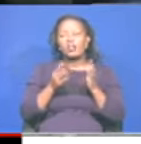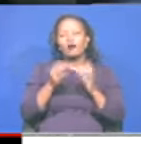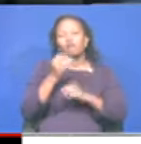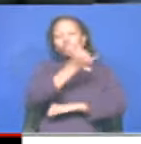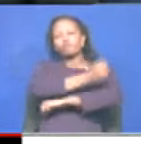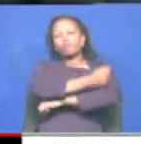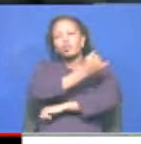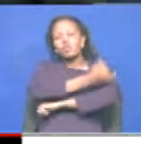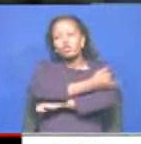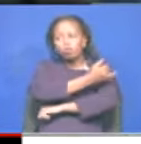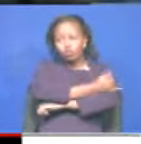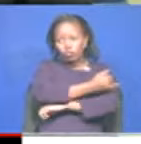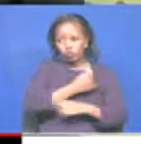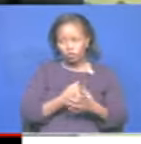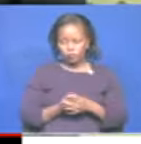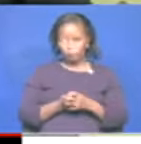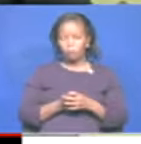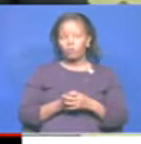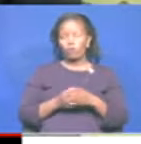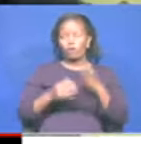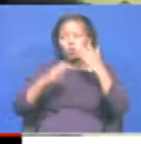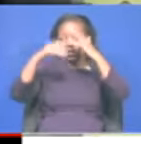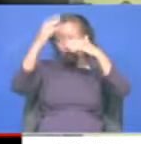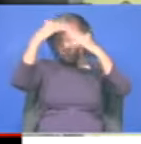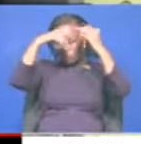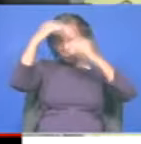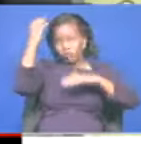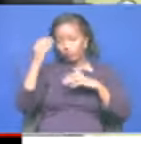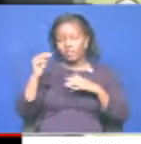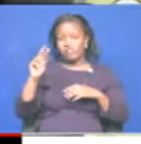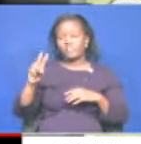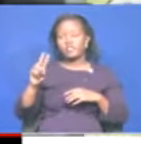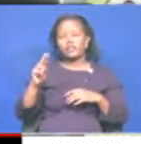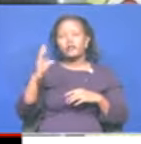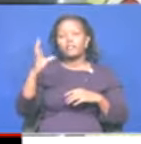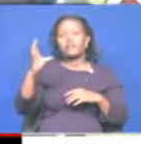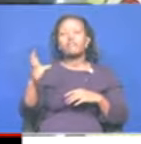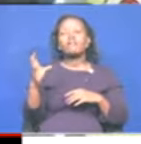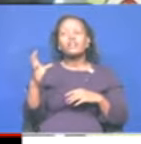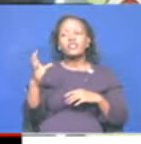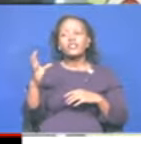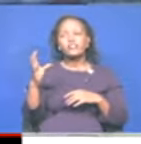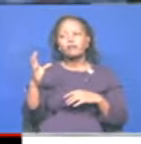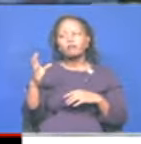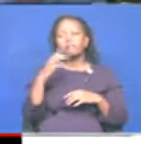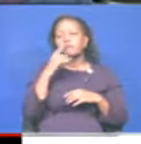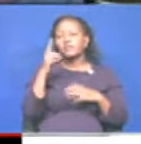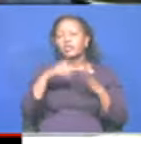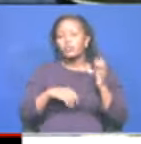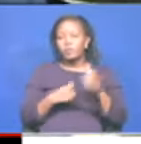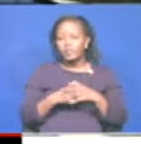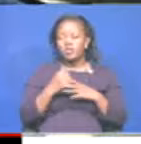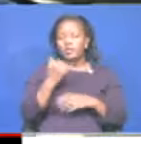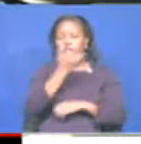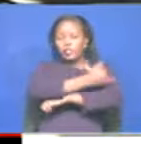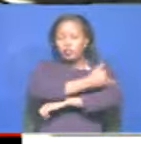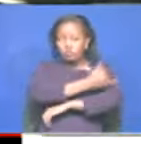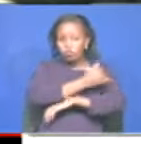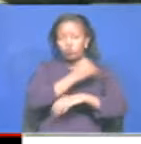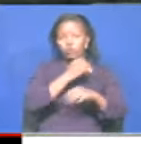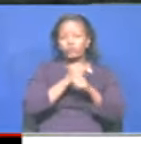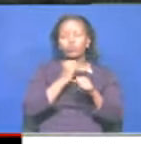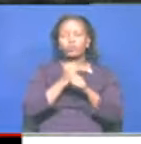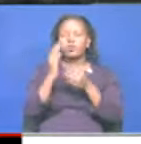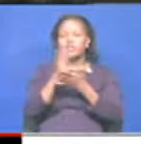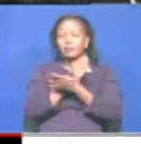Paul's. St. Paul's University Vice Chancellor, Reverend Professor James Kombo, said the institution will do its part in ensuring the